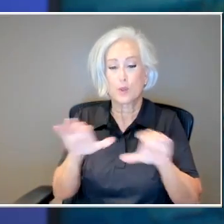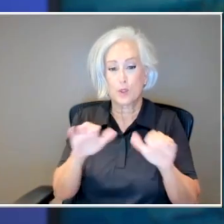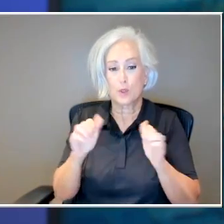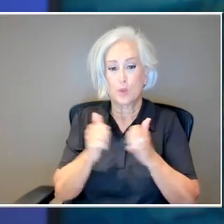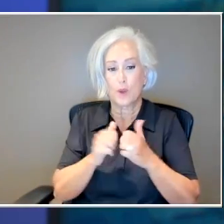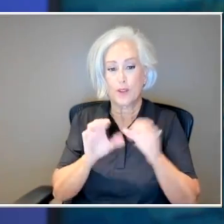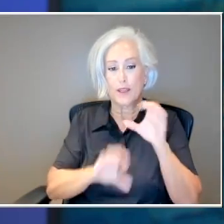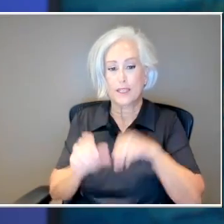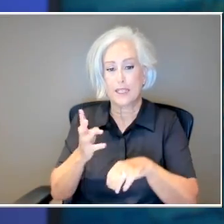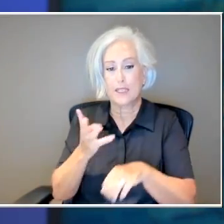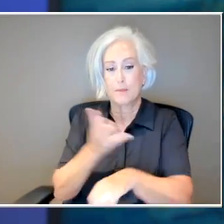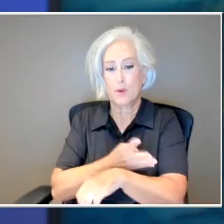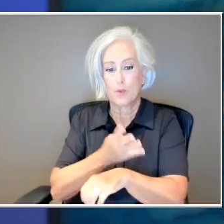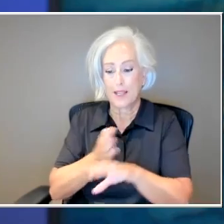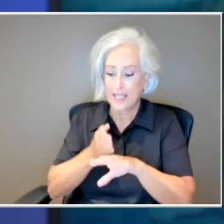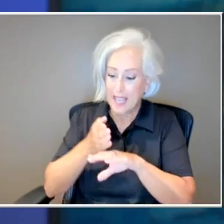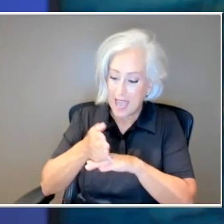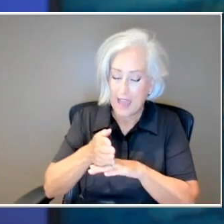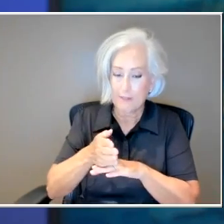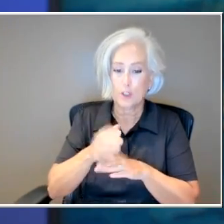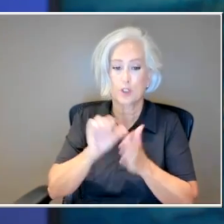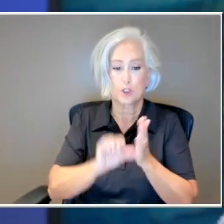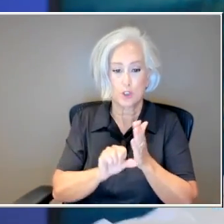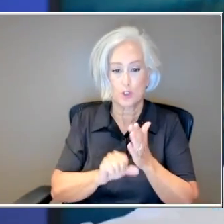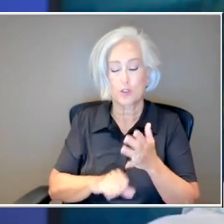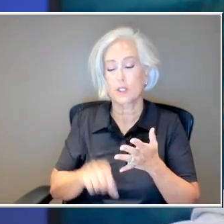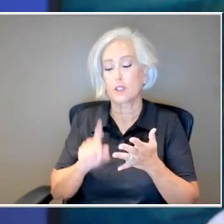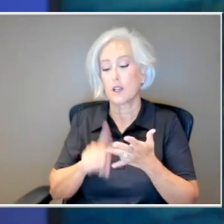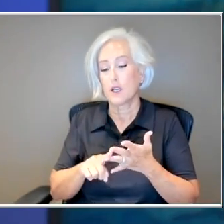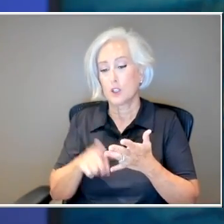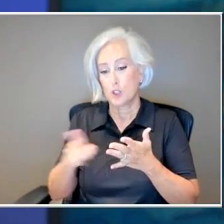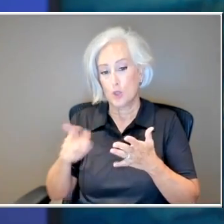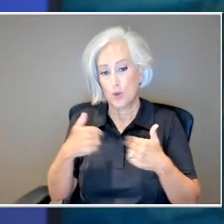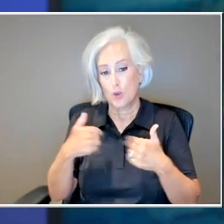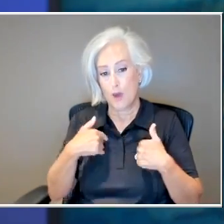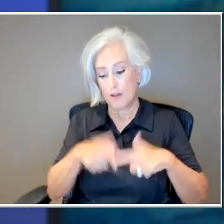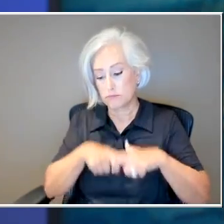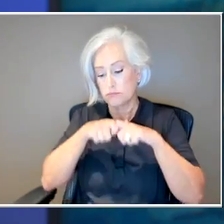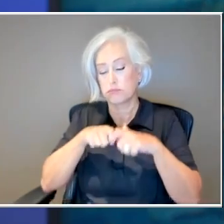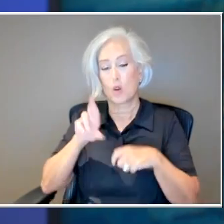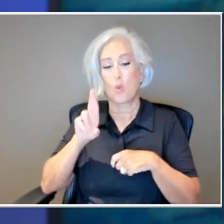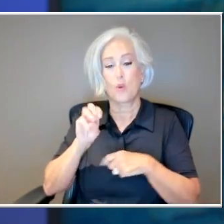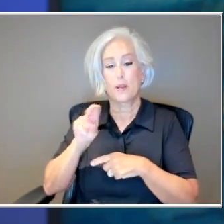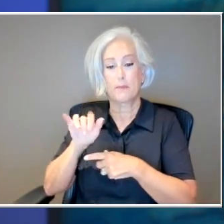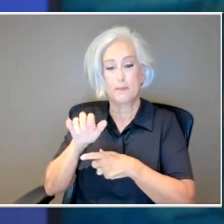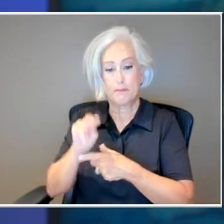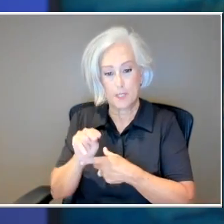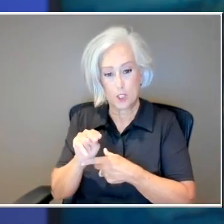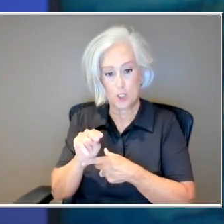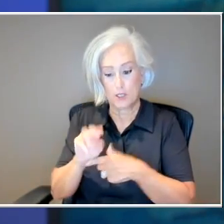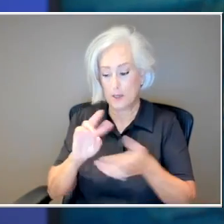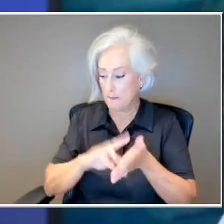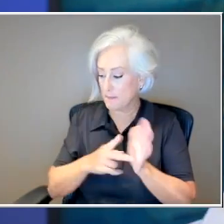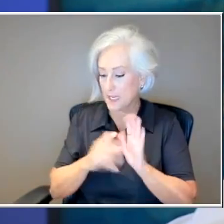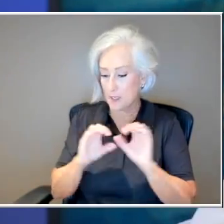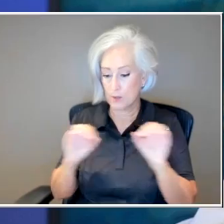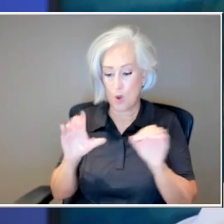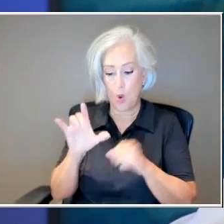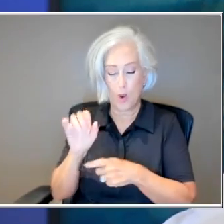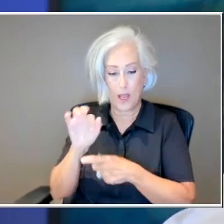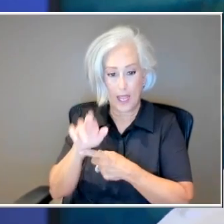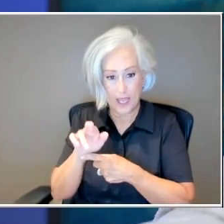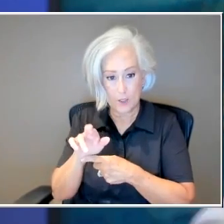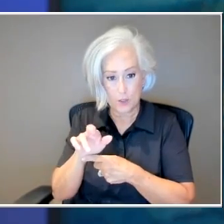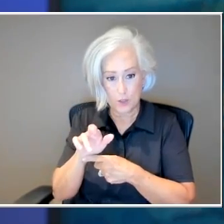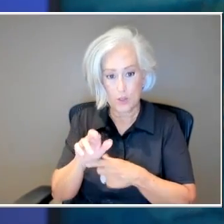after surgery. Are you able to achieve a remission at all of those different times, meaning no cancer? And then how you do with the